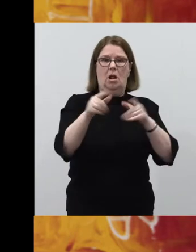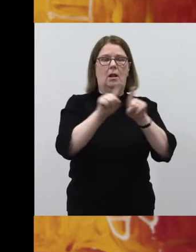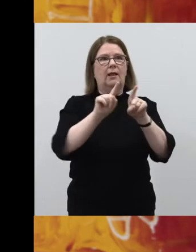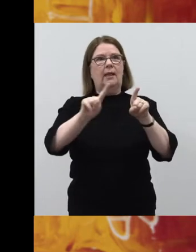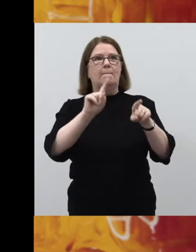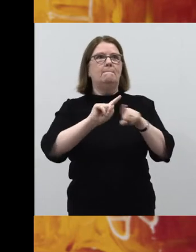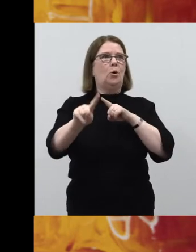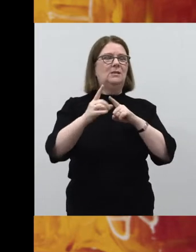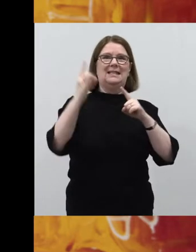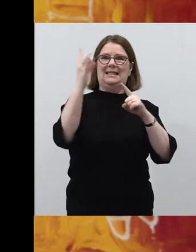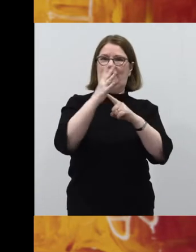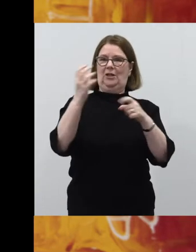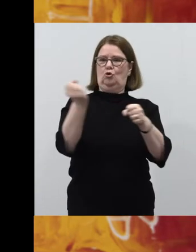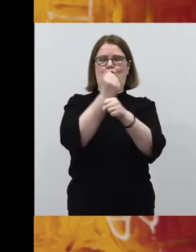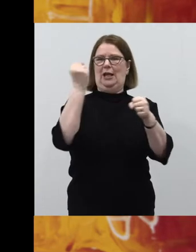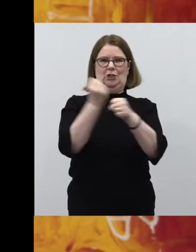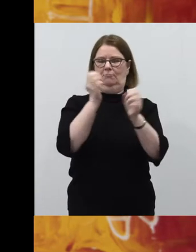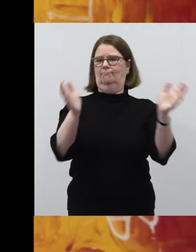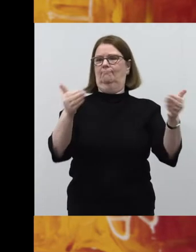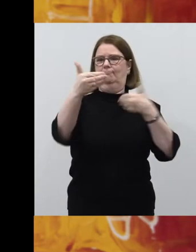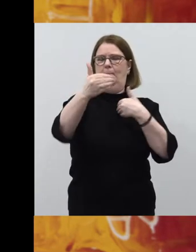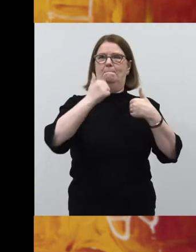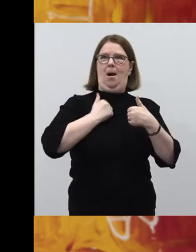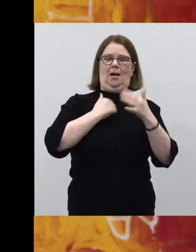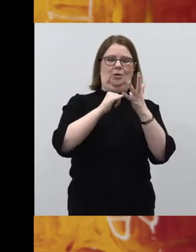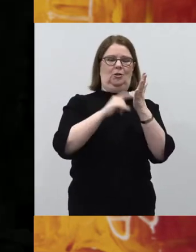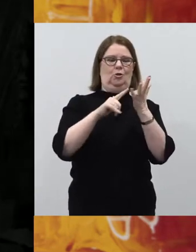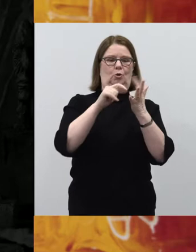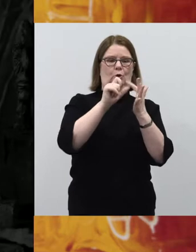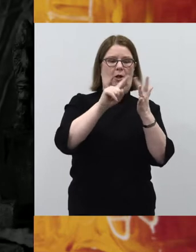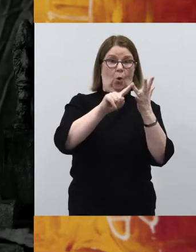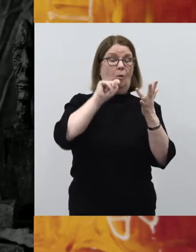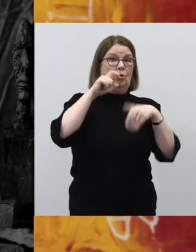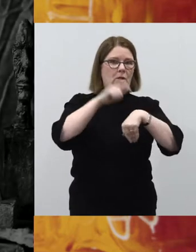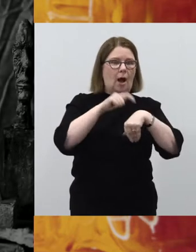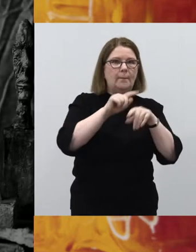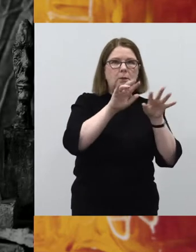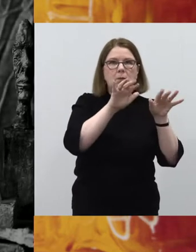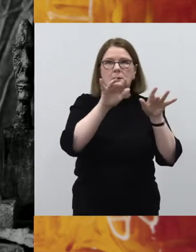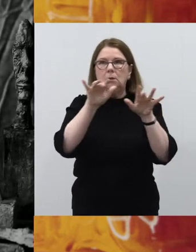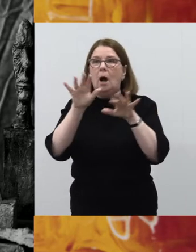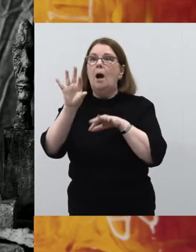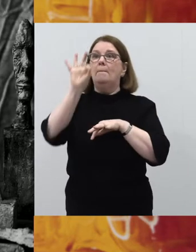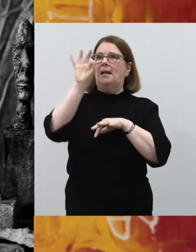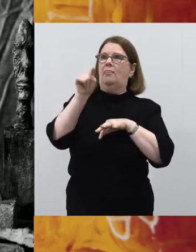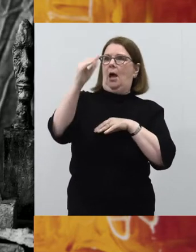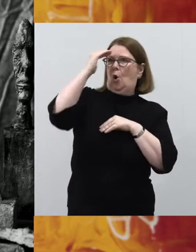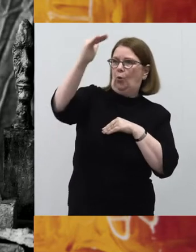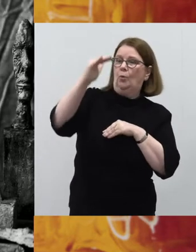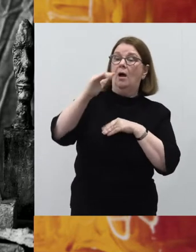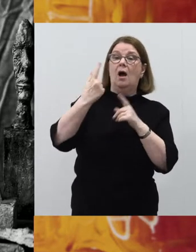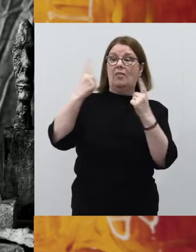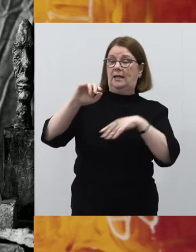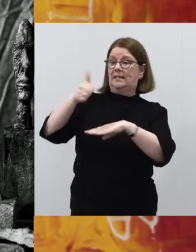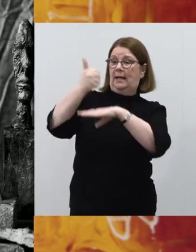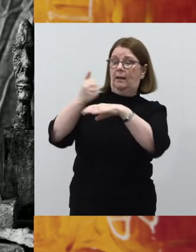society. Every artist establishes their studio as one of their most significant creative acts. They select it with